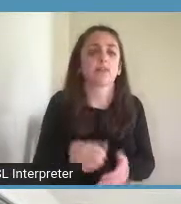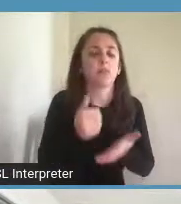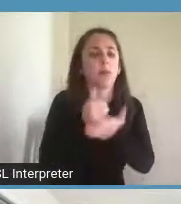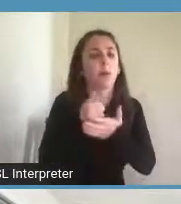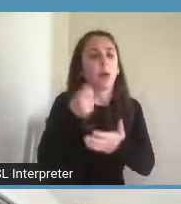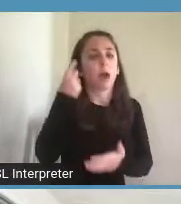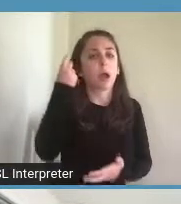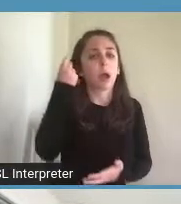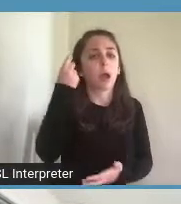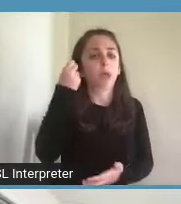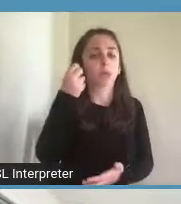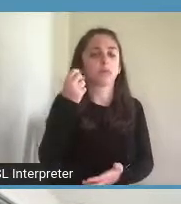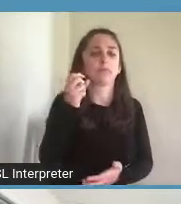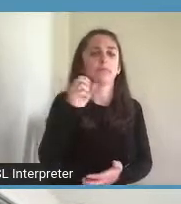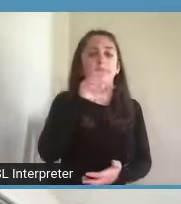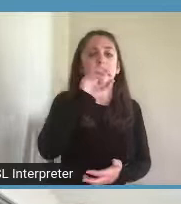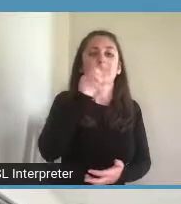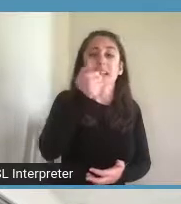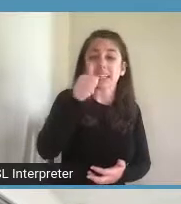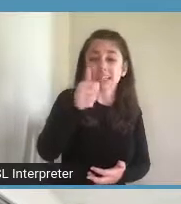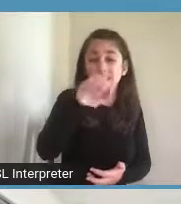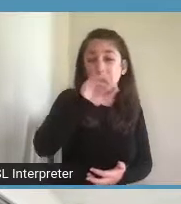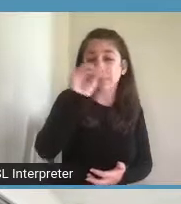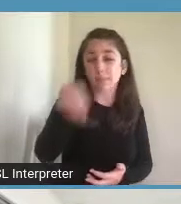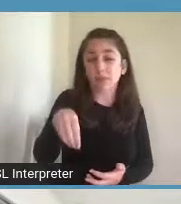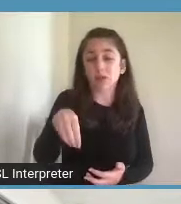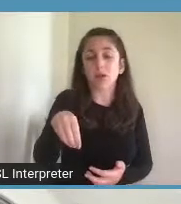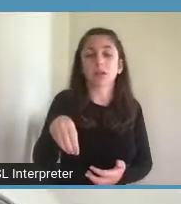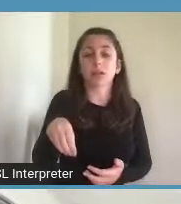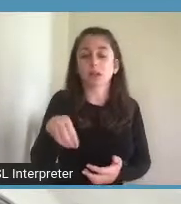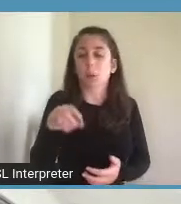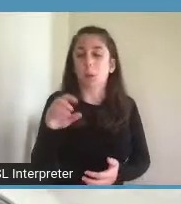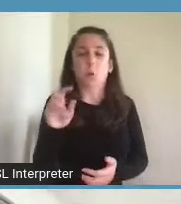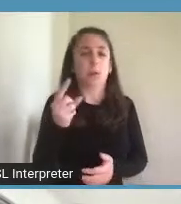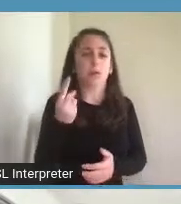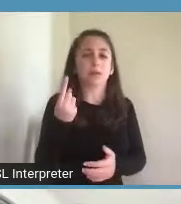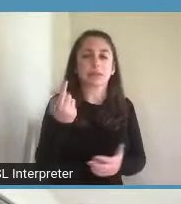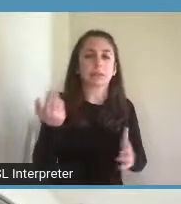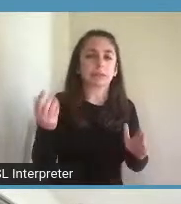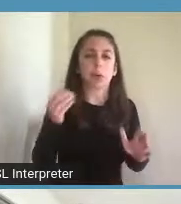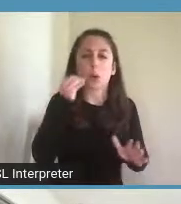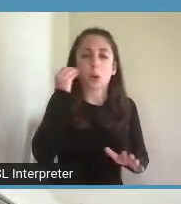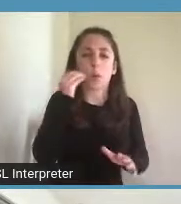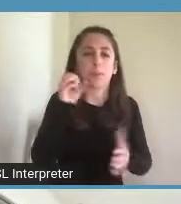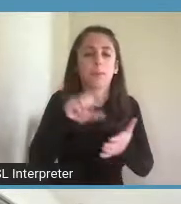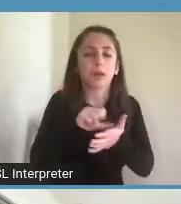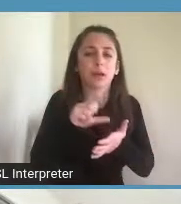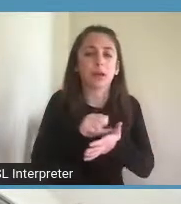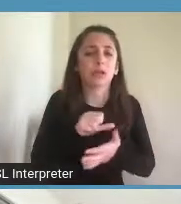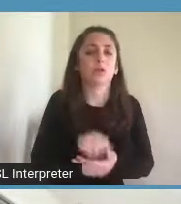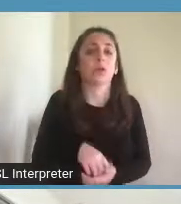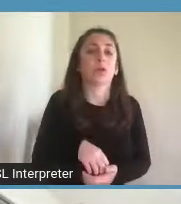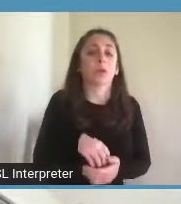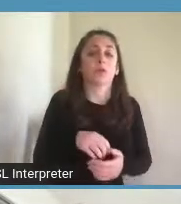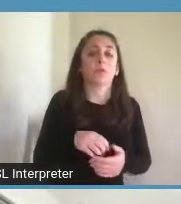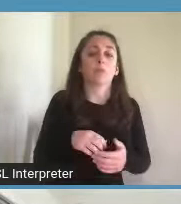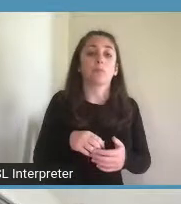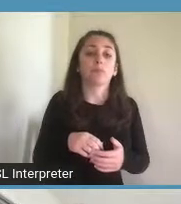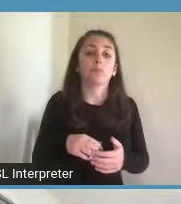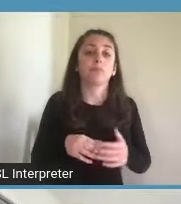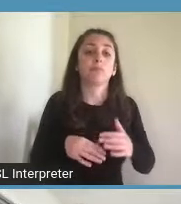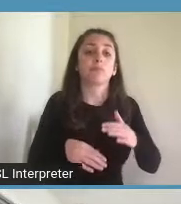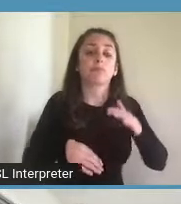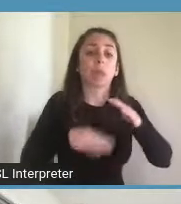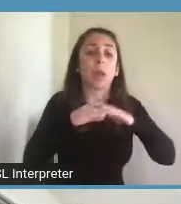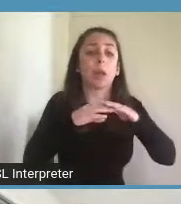only 10% of my overall page views were going to my homepage, but 40% for almost 30% of the people entering